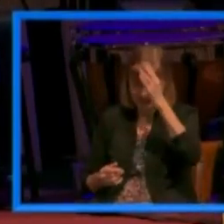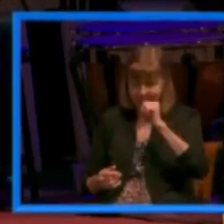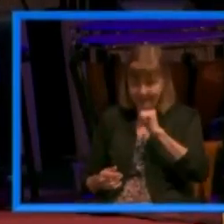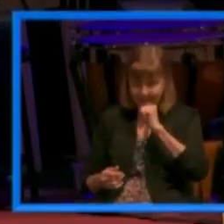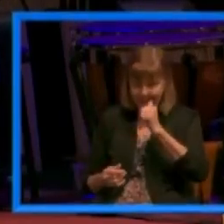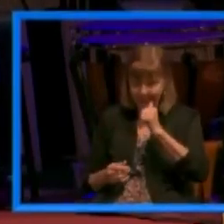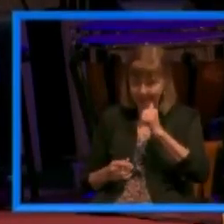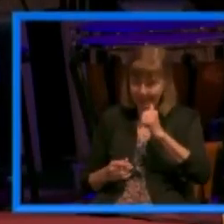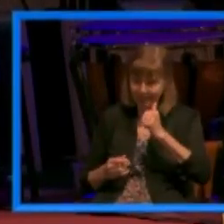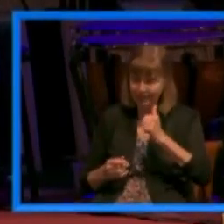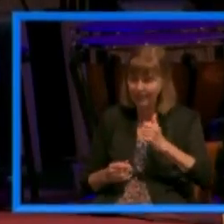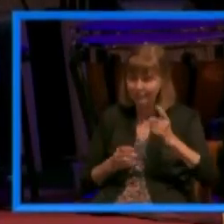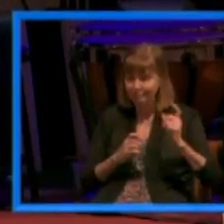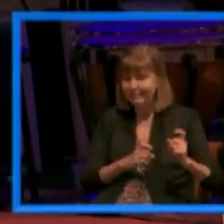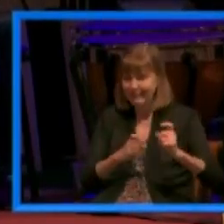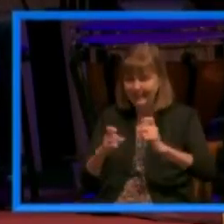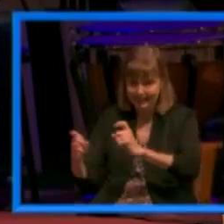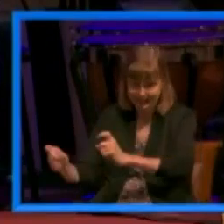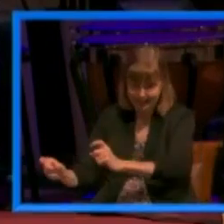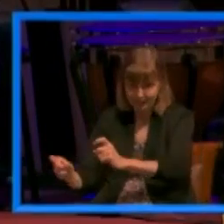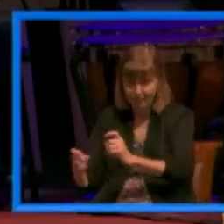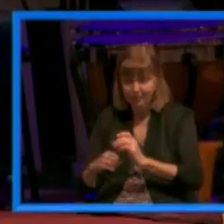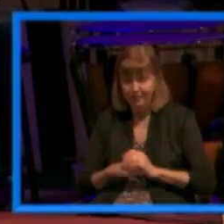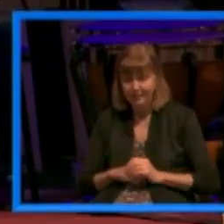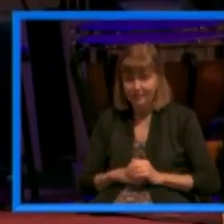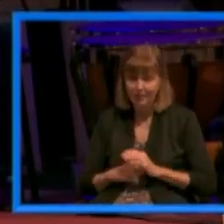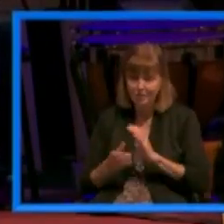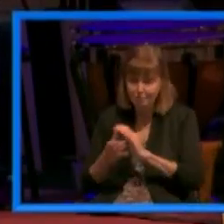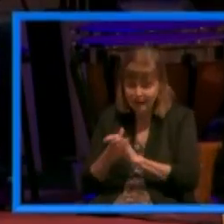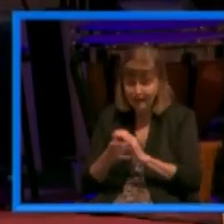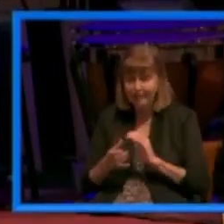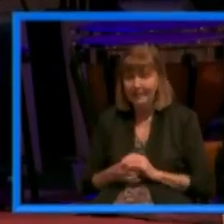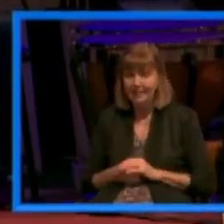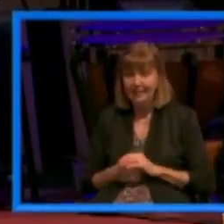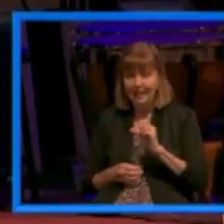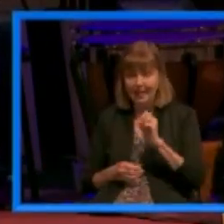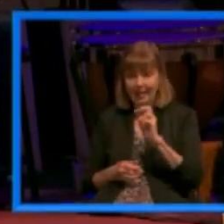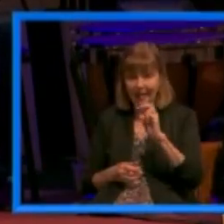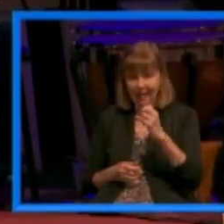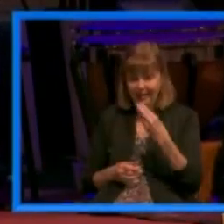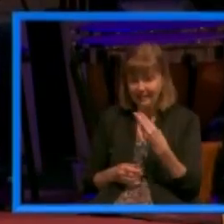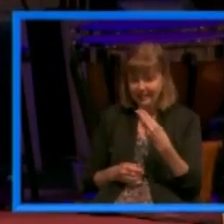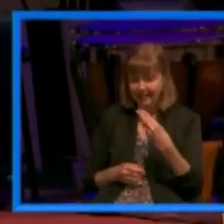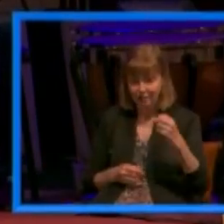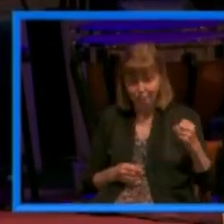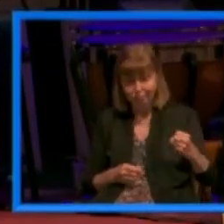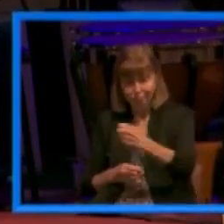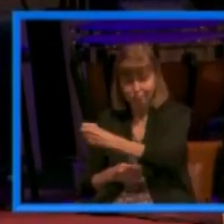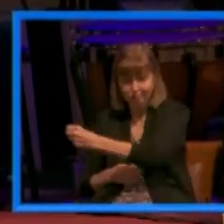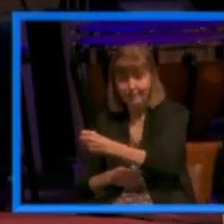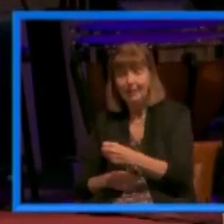fact, we can even see, if you look at that part about Sarah, it almost sounds like Adam and Eve. And Sarah saw Hagar, took